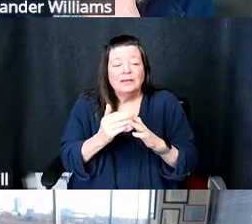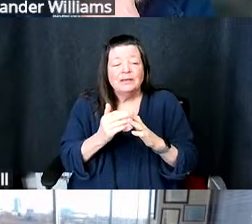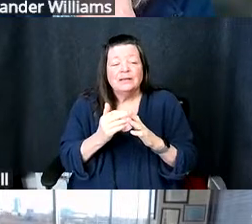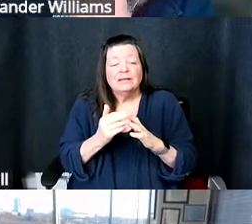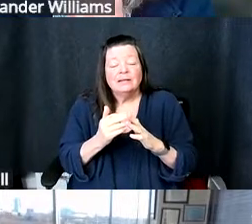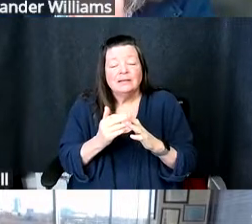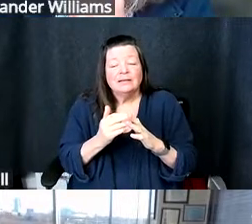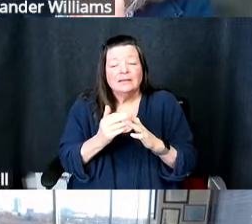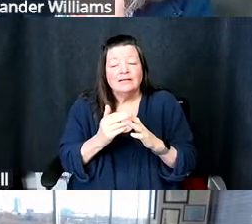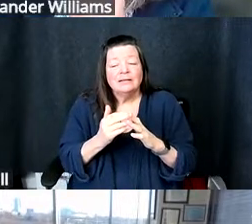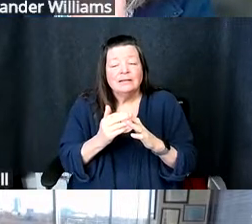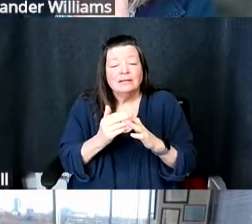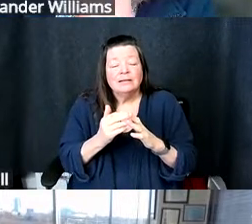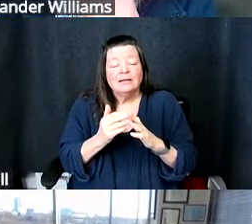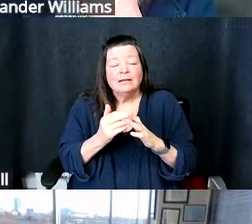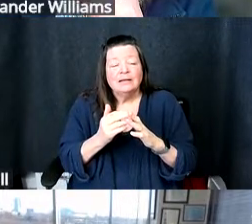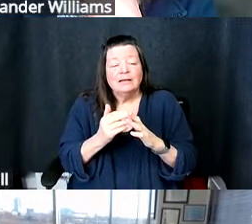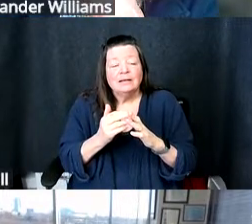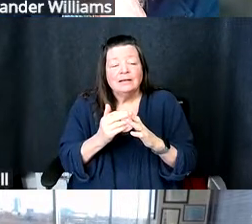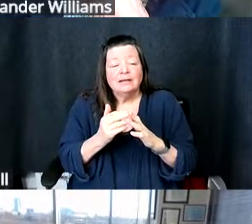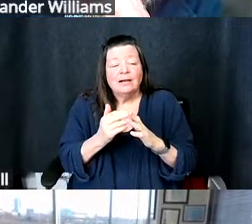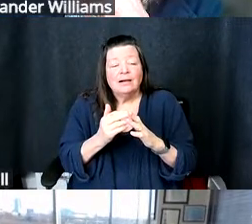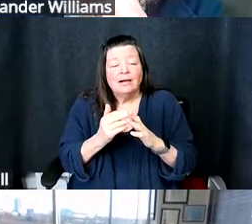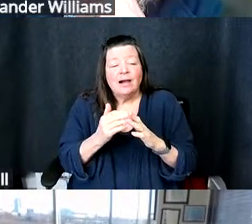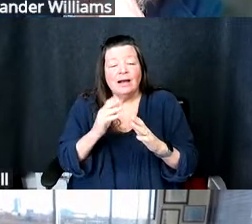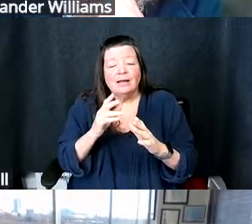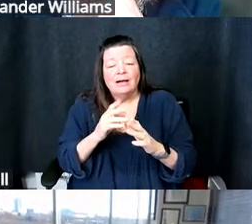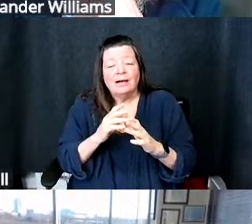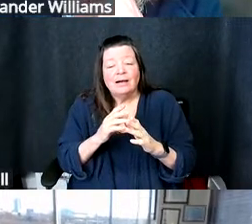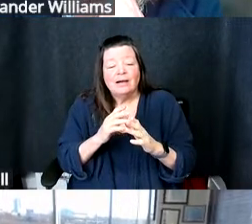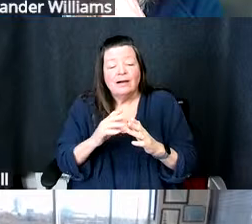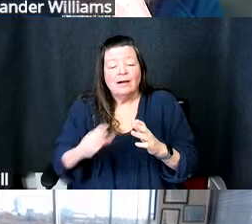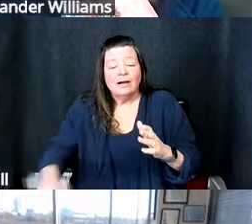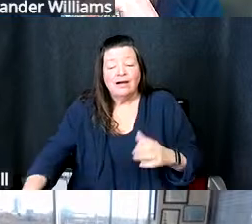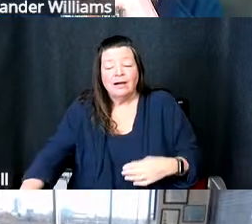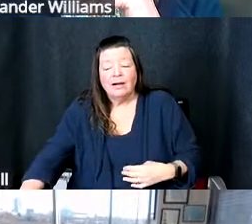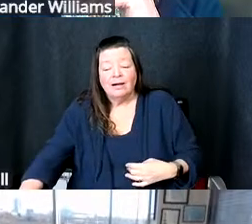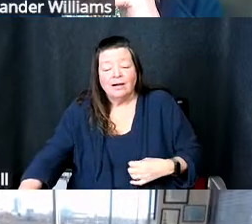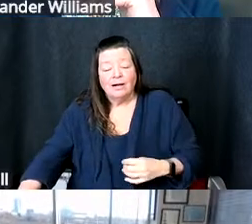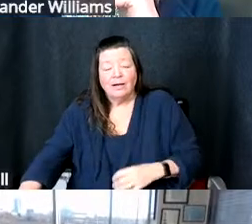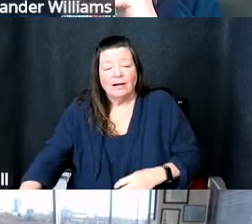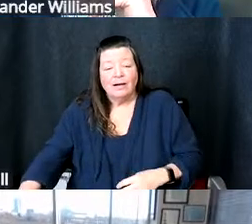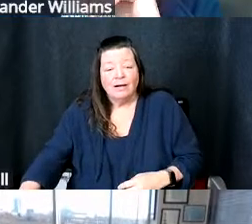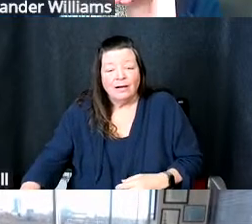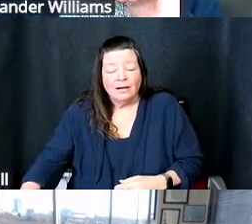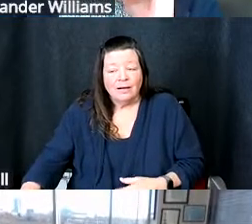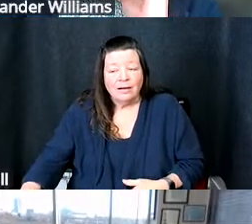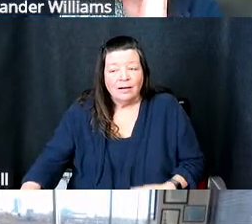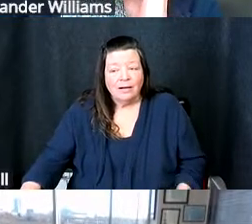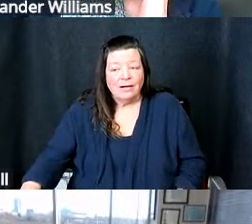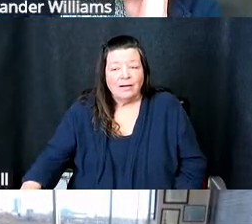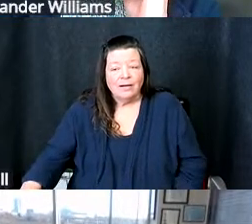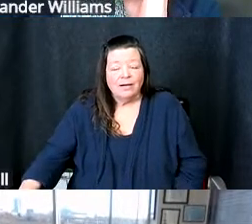More than anything, the people are very warm and welcoming, and it's known for the hospitality throughout India.